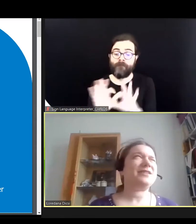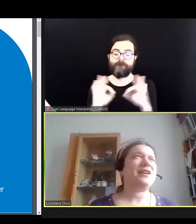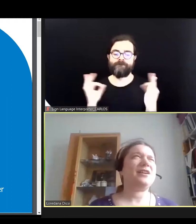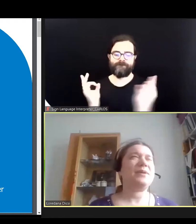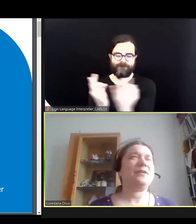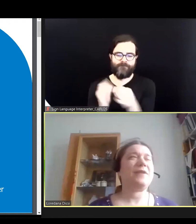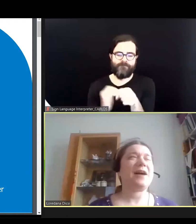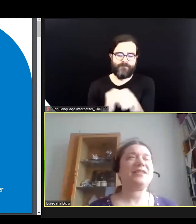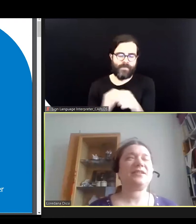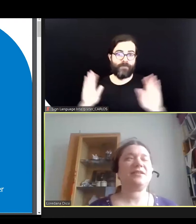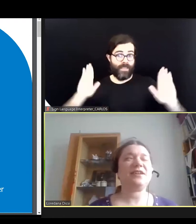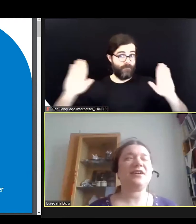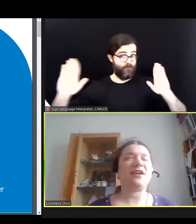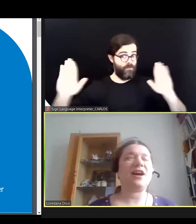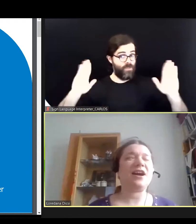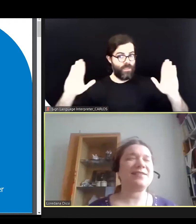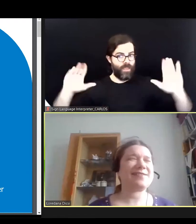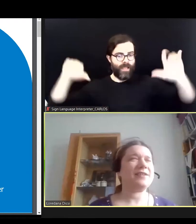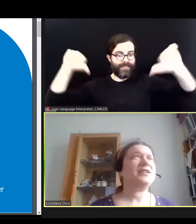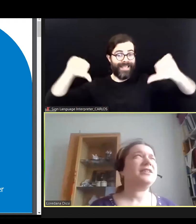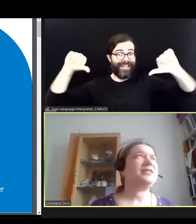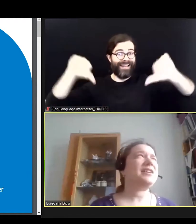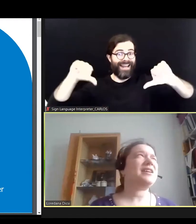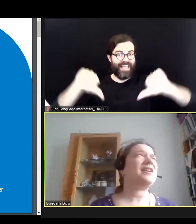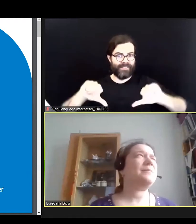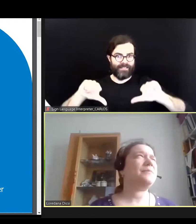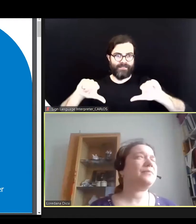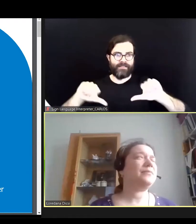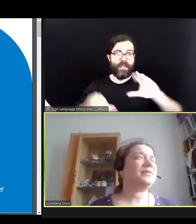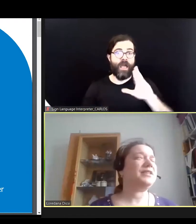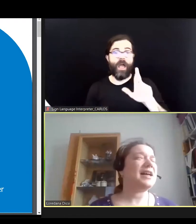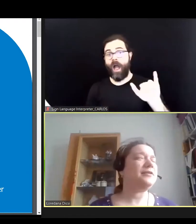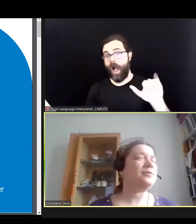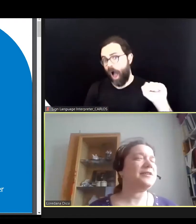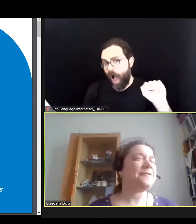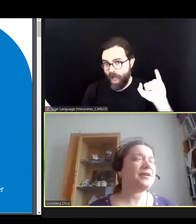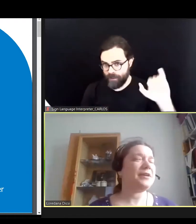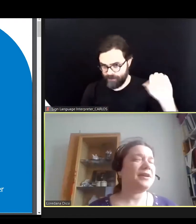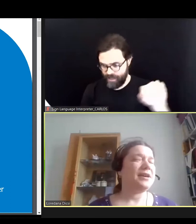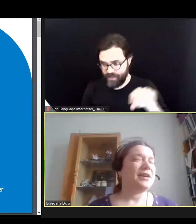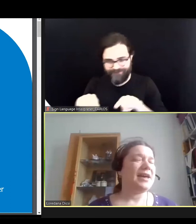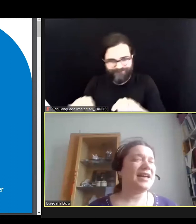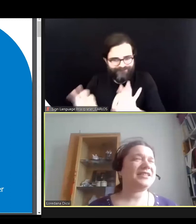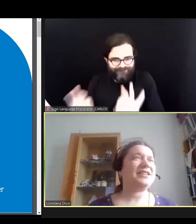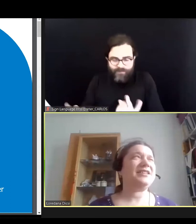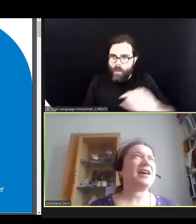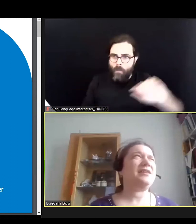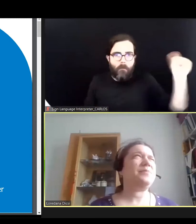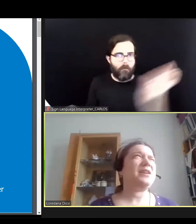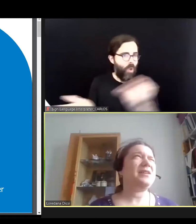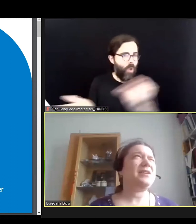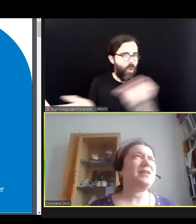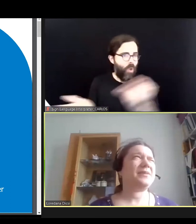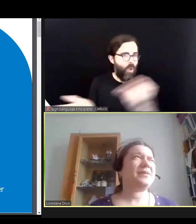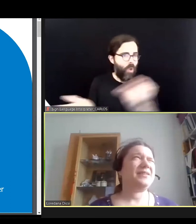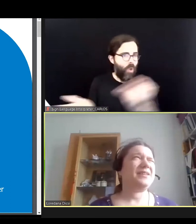situations are coming fast. They are harsh. They are dealt with as it can